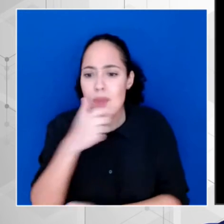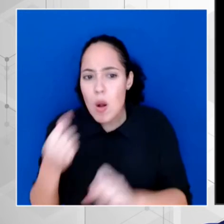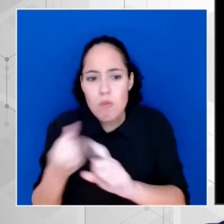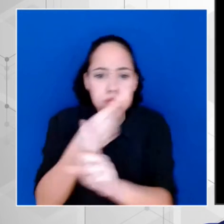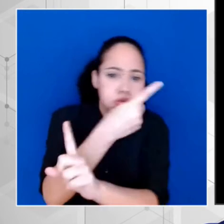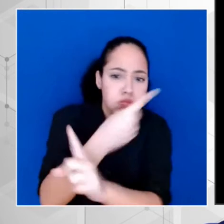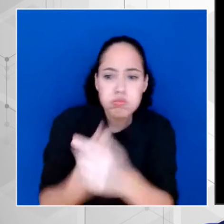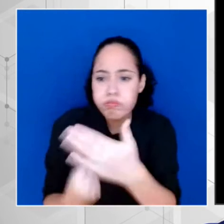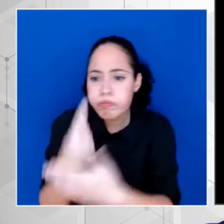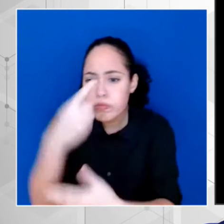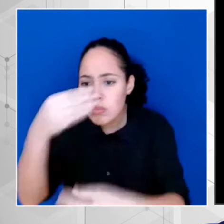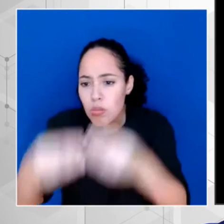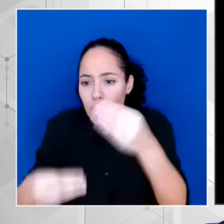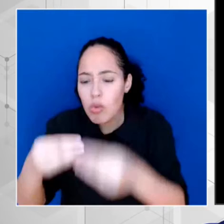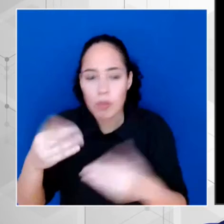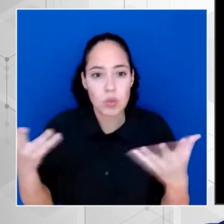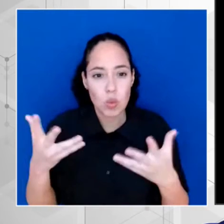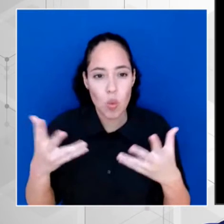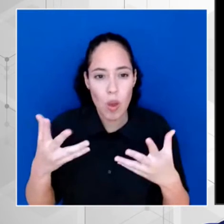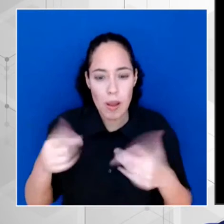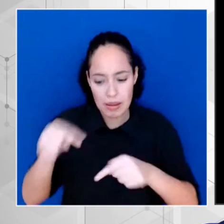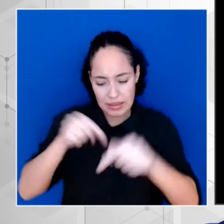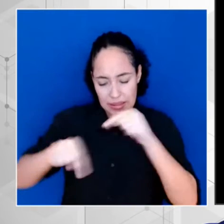just do not let us mess things up.